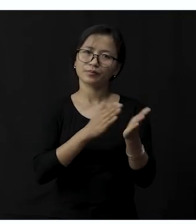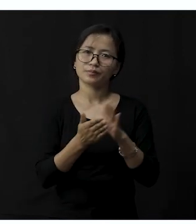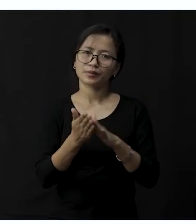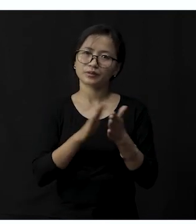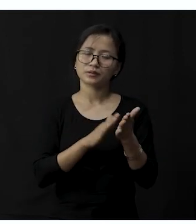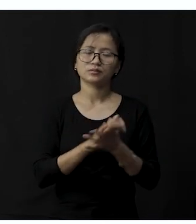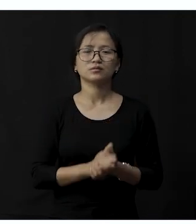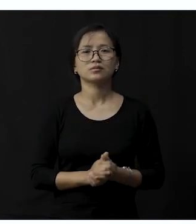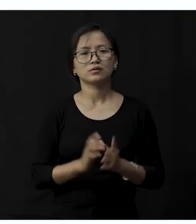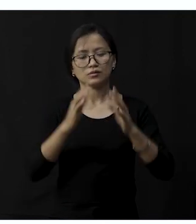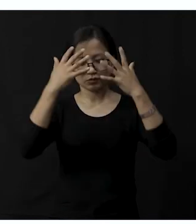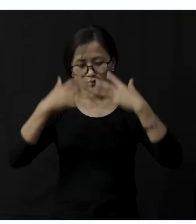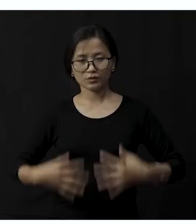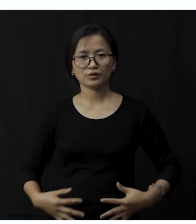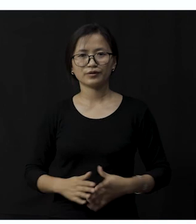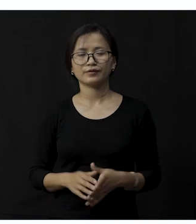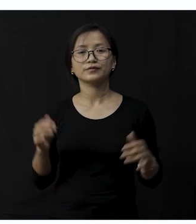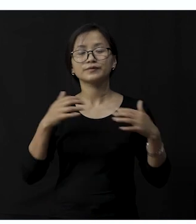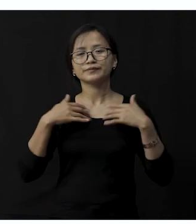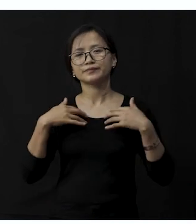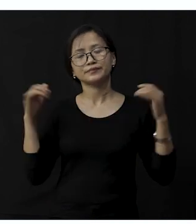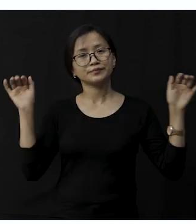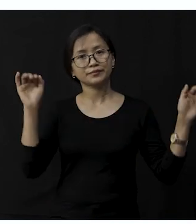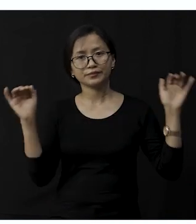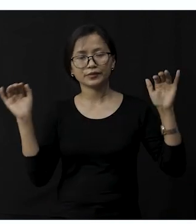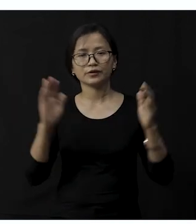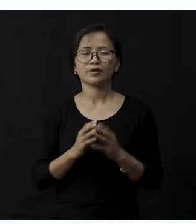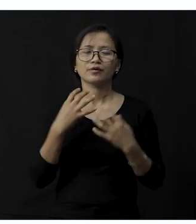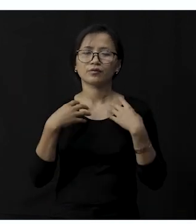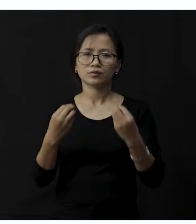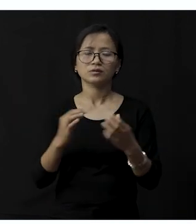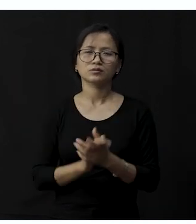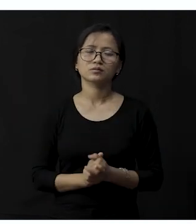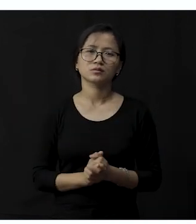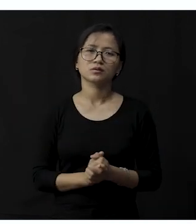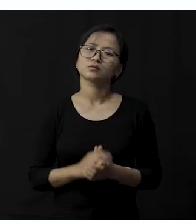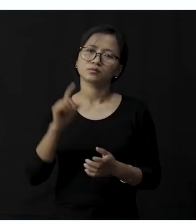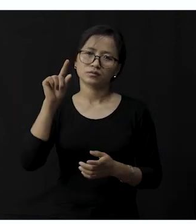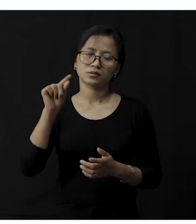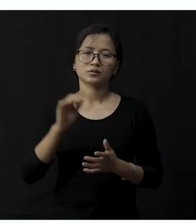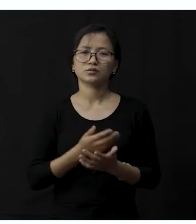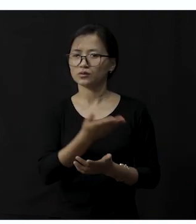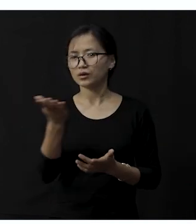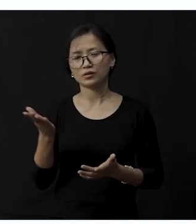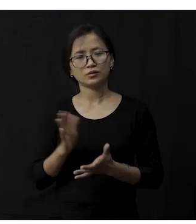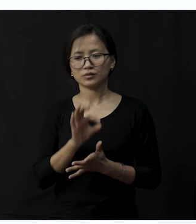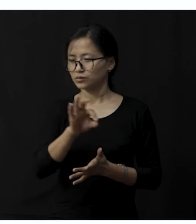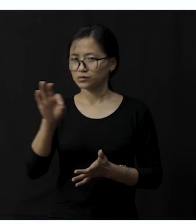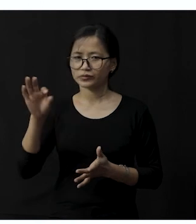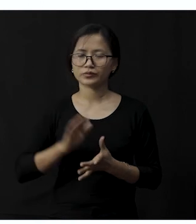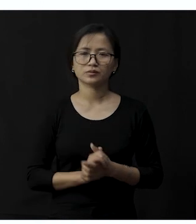I have pasted it on the body of the teddy. So if you want to make a teddy and then do it, that's your